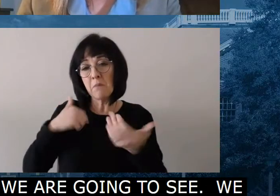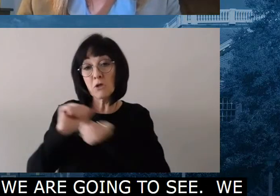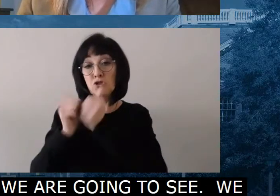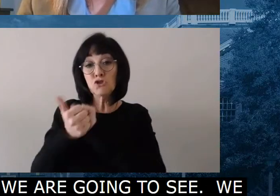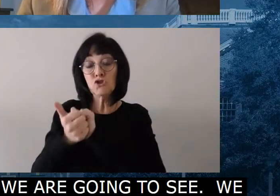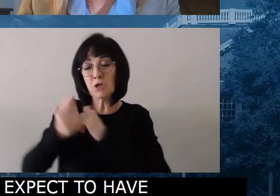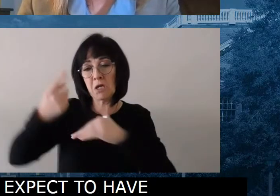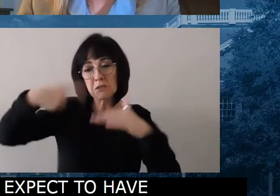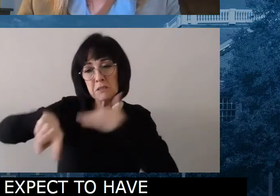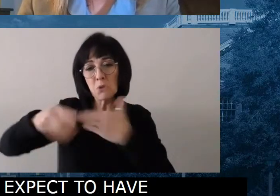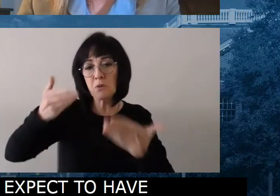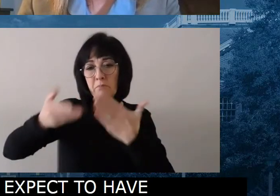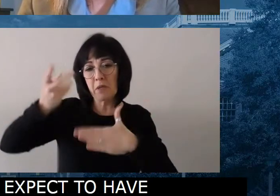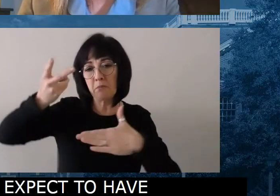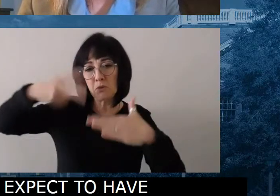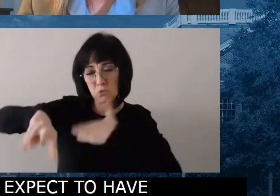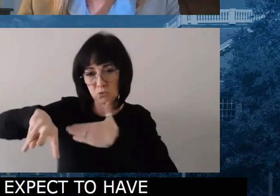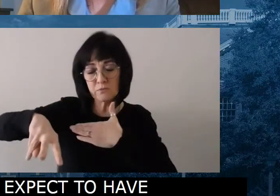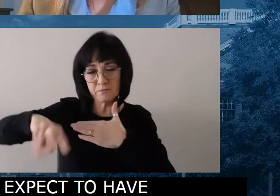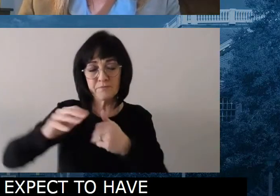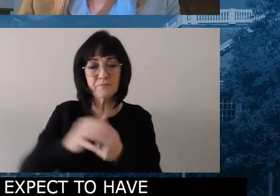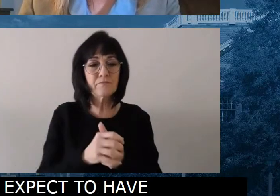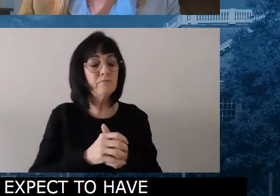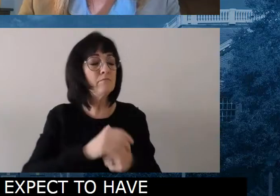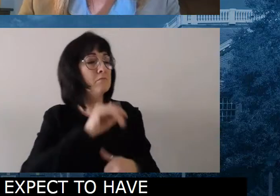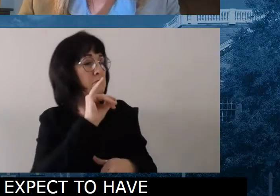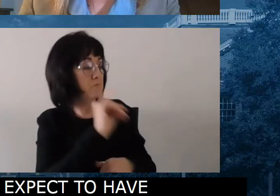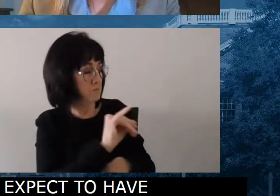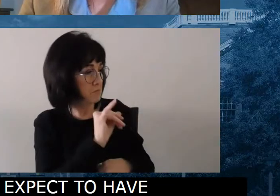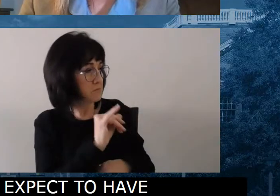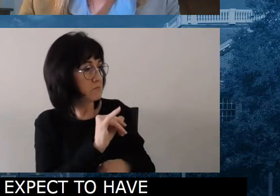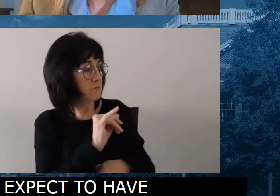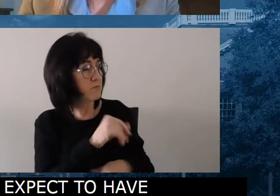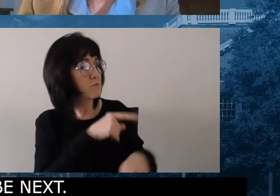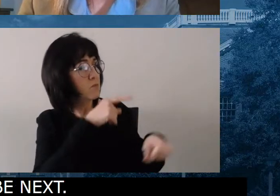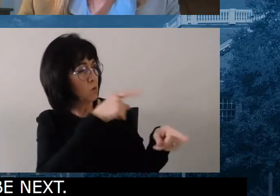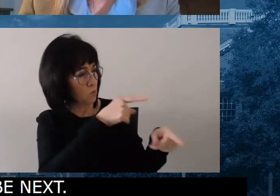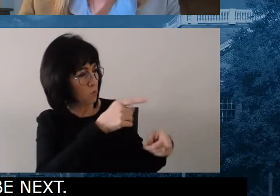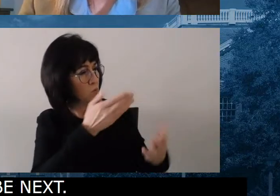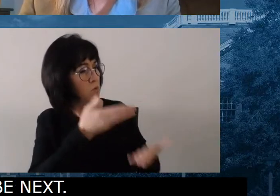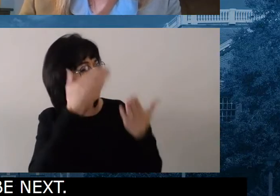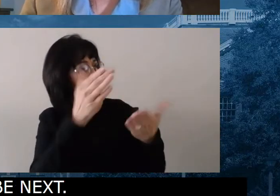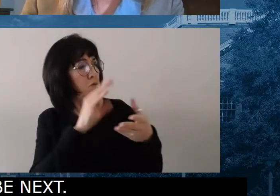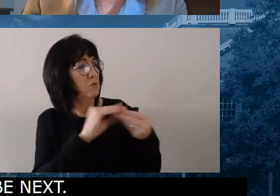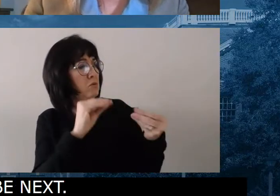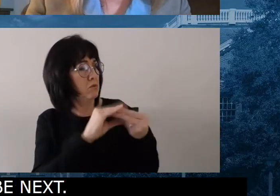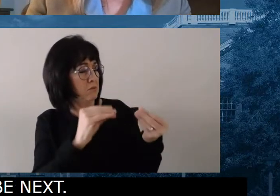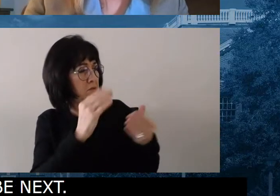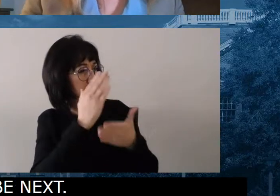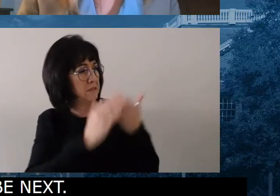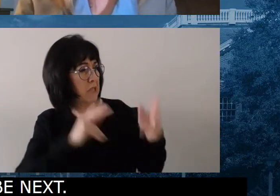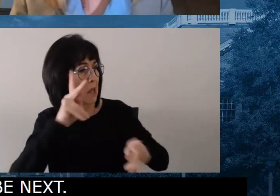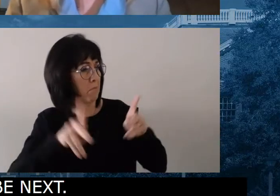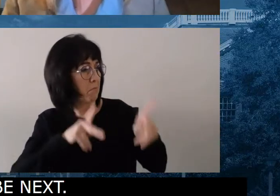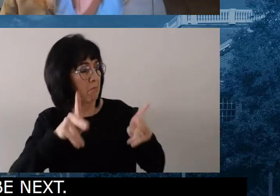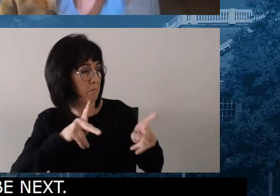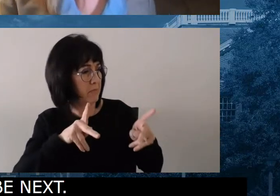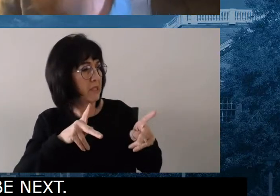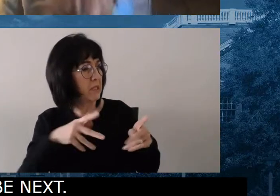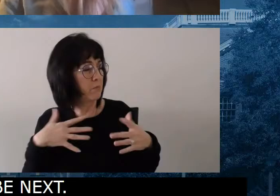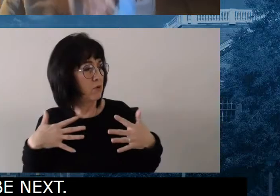Mm-hmm. And then you brought up the issue of some hesitancy with the vaccine earlier. Are there any